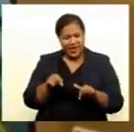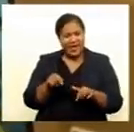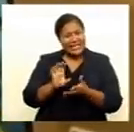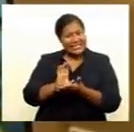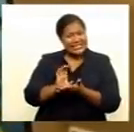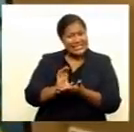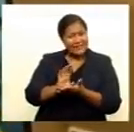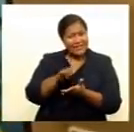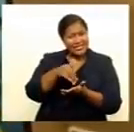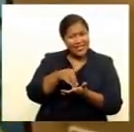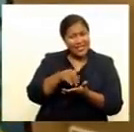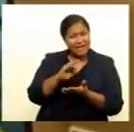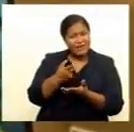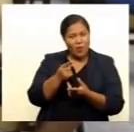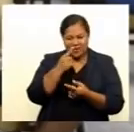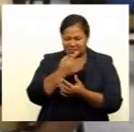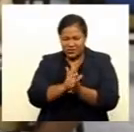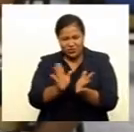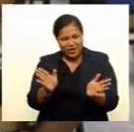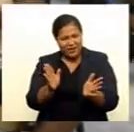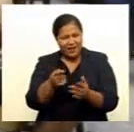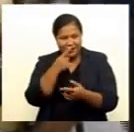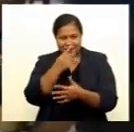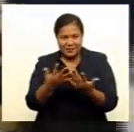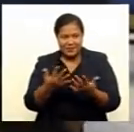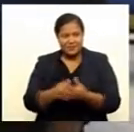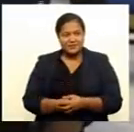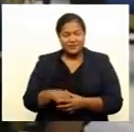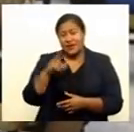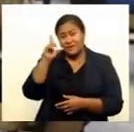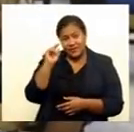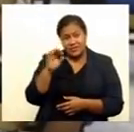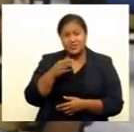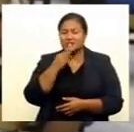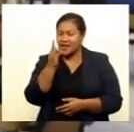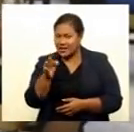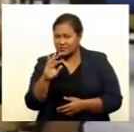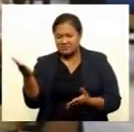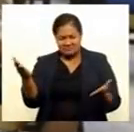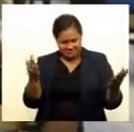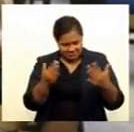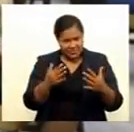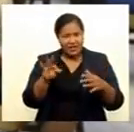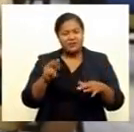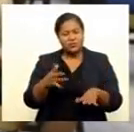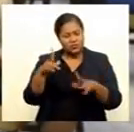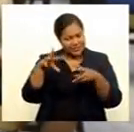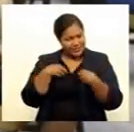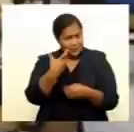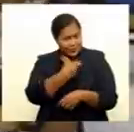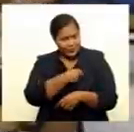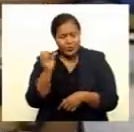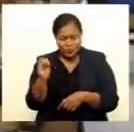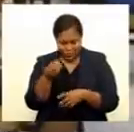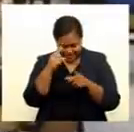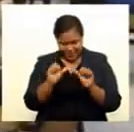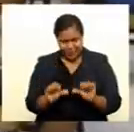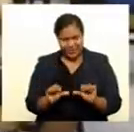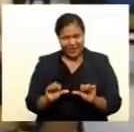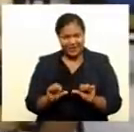Center for the general public. Fijians have been urged to come forward and get vaccinated to be protected against